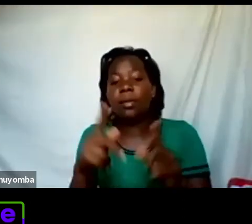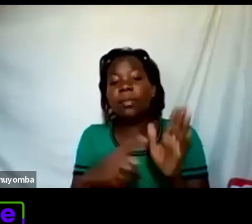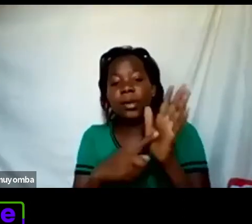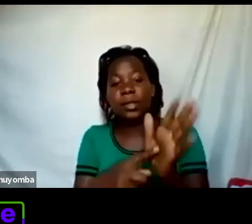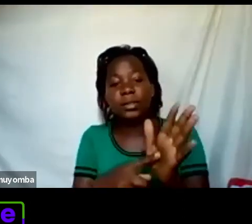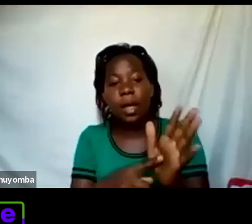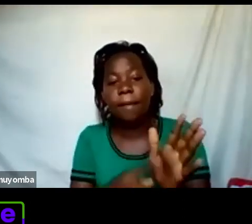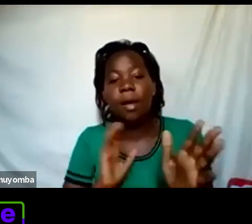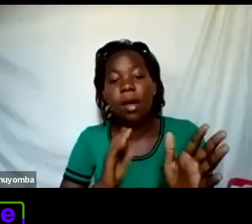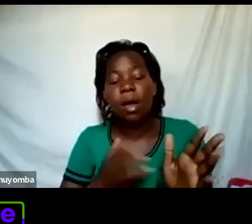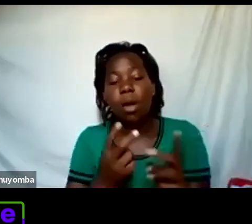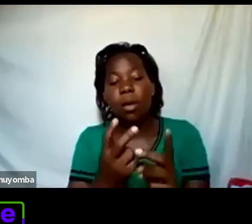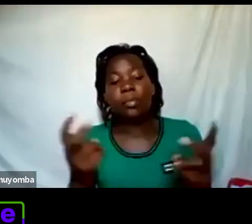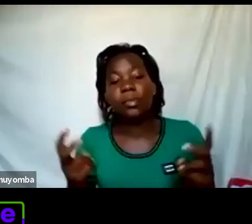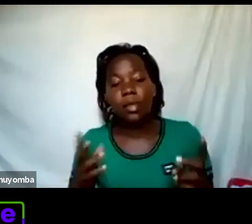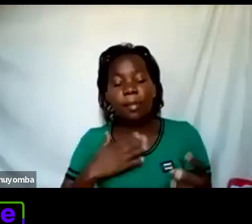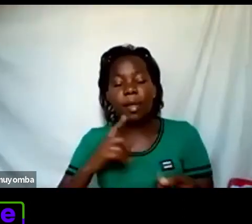colleagues from